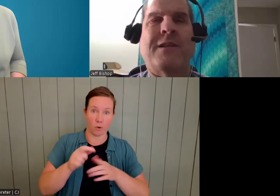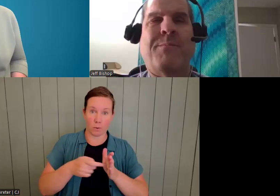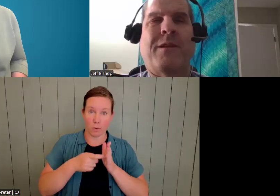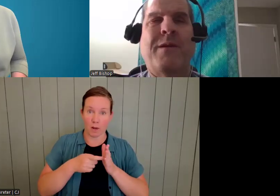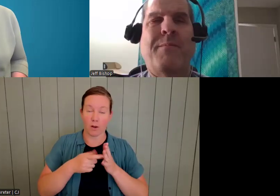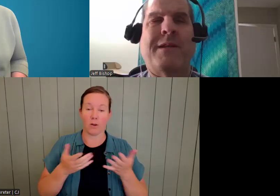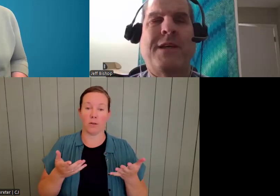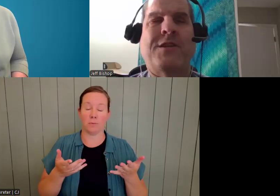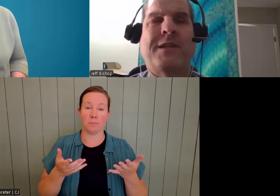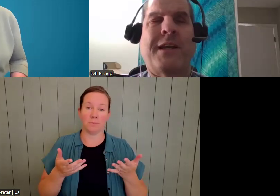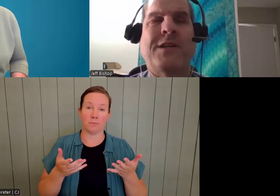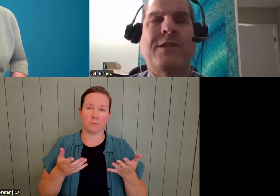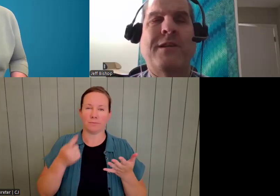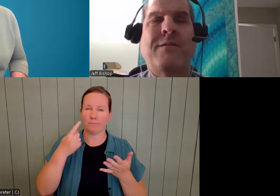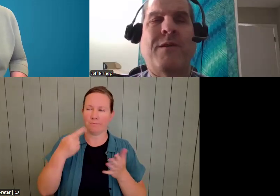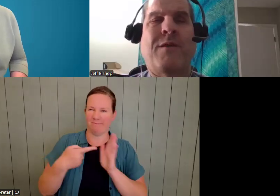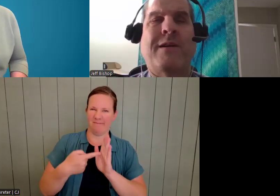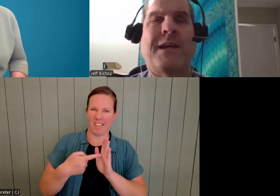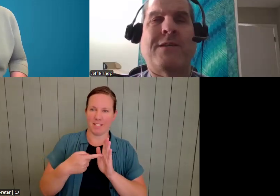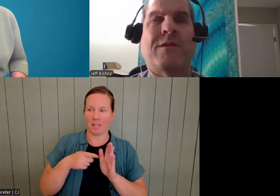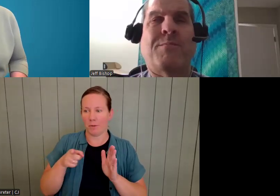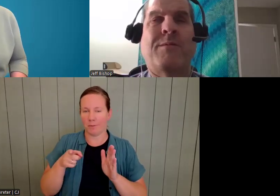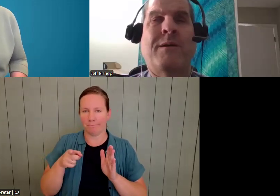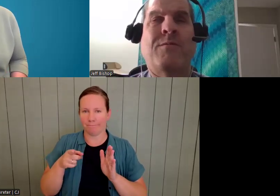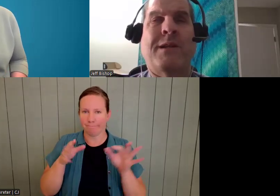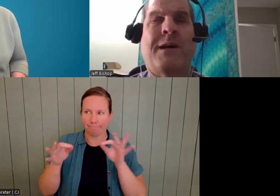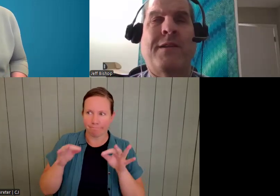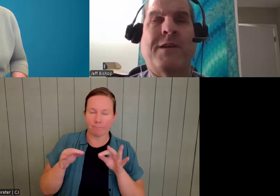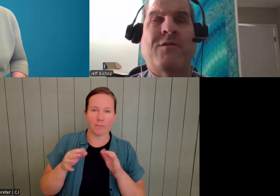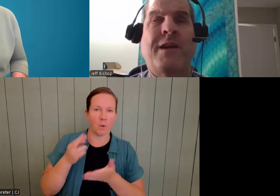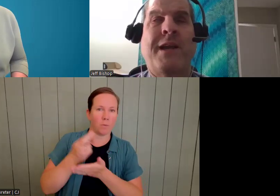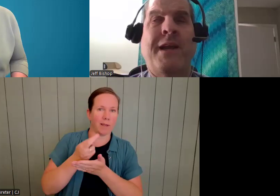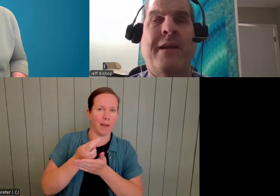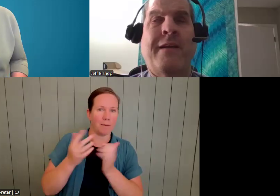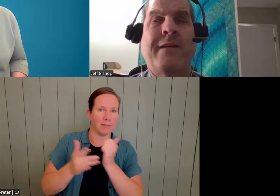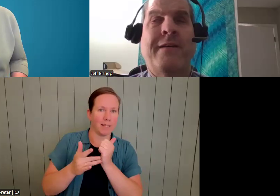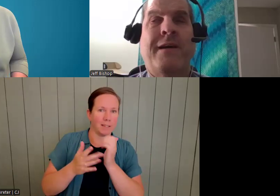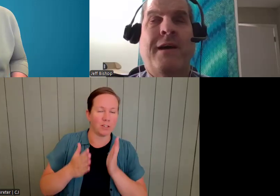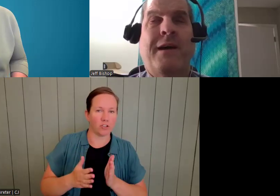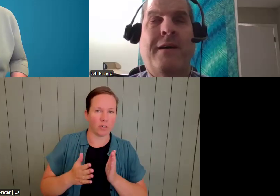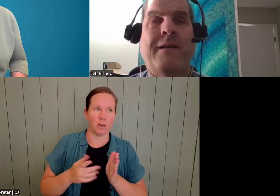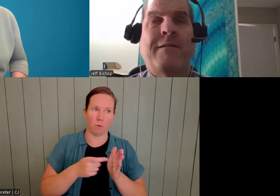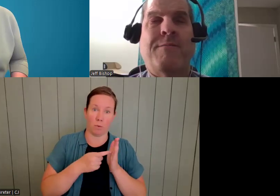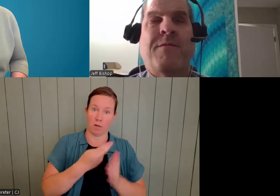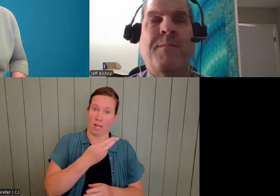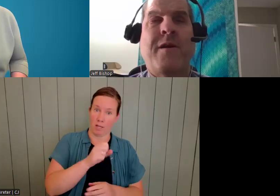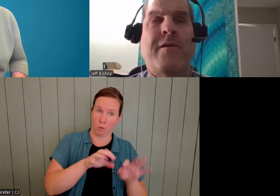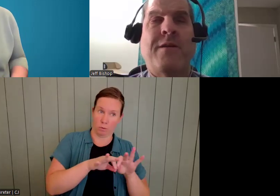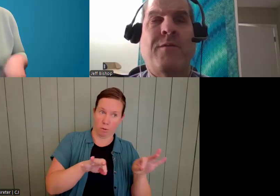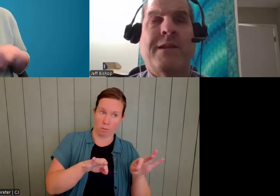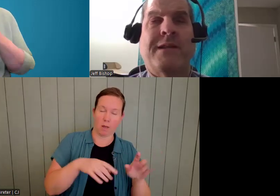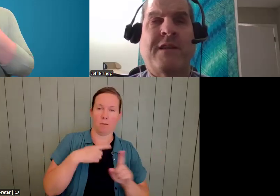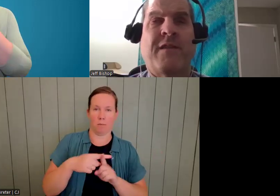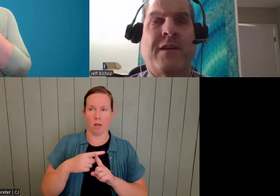So for example, the rehabilitation technician requires high school diploma with on-the-job training and uh,